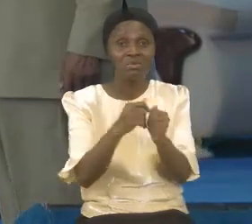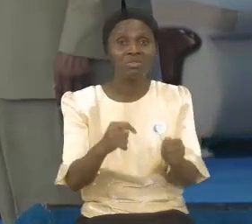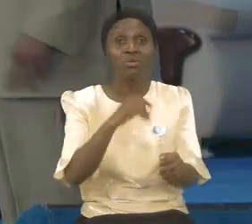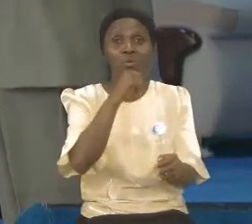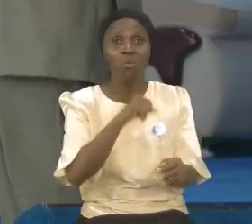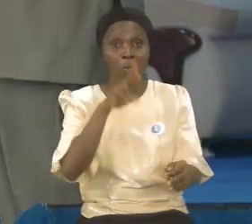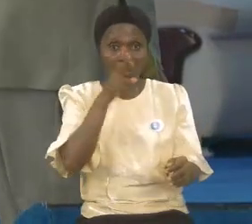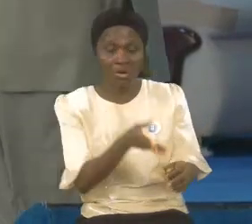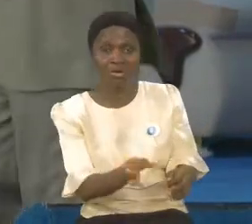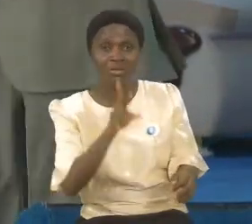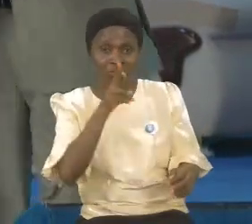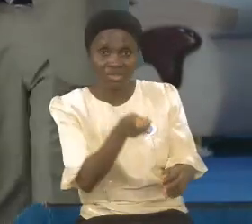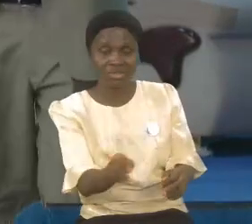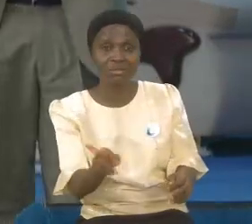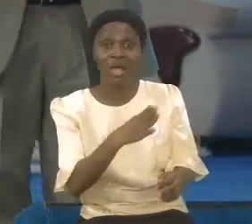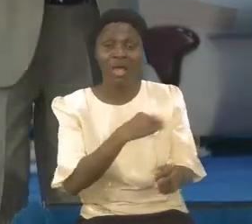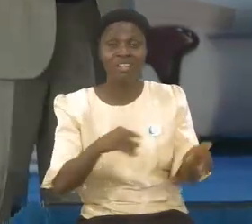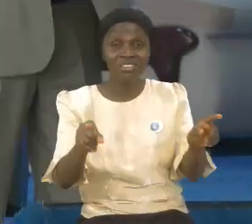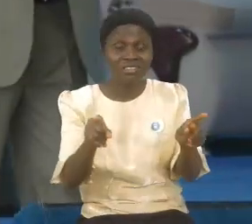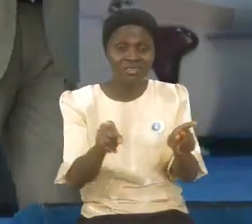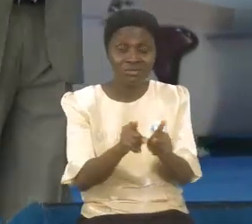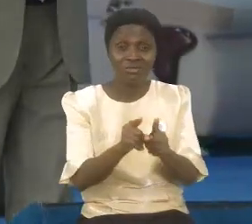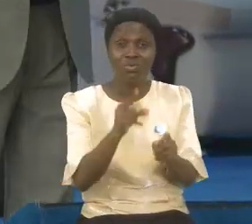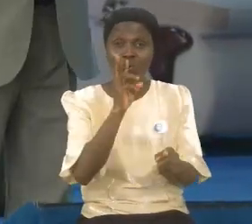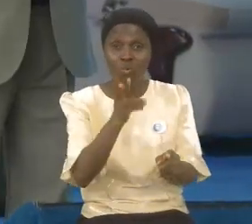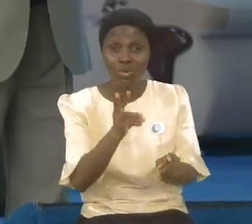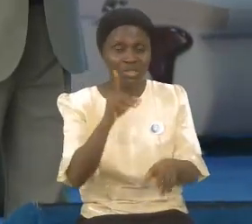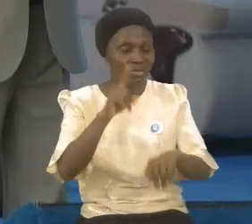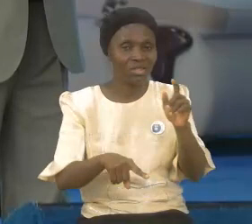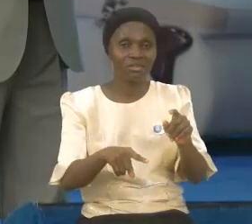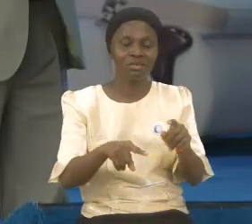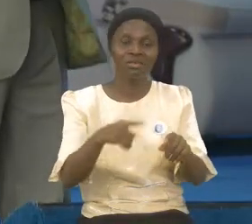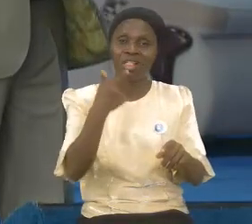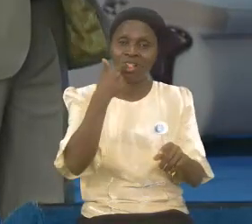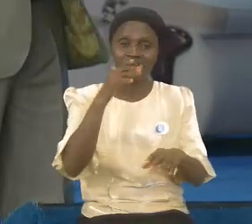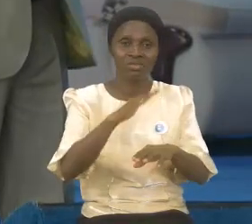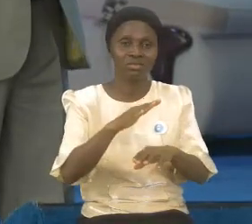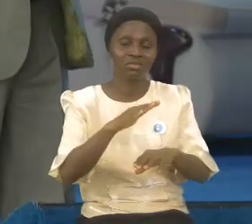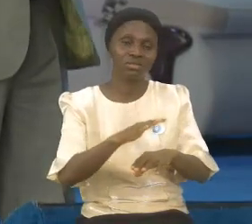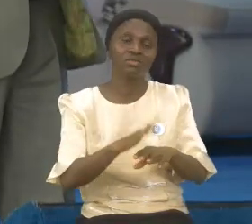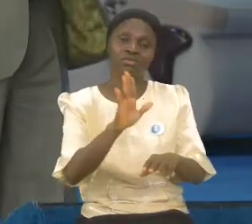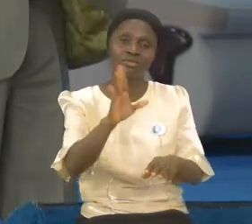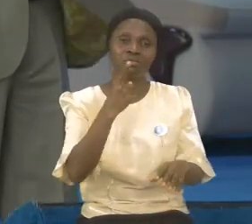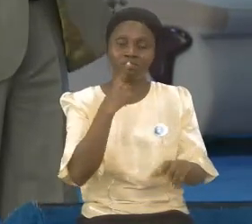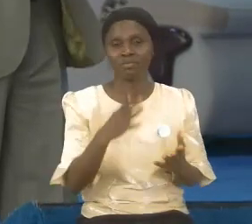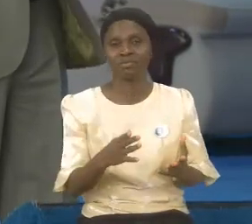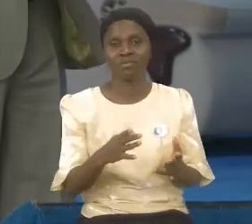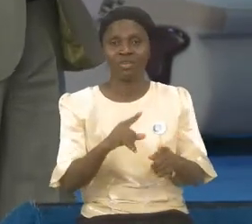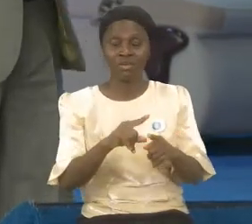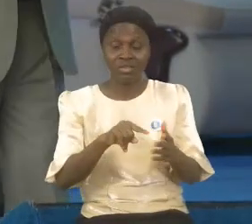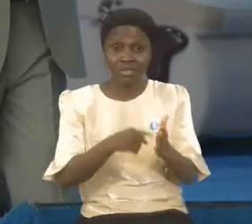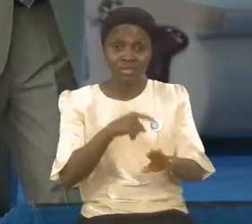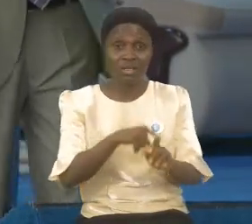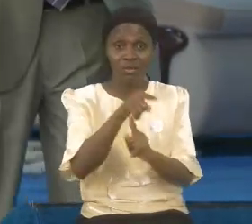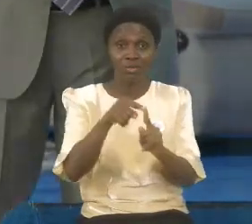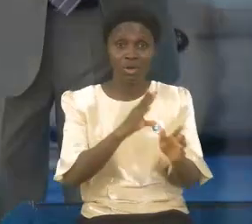of water you will not get to cool your tongue. But the wisest thing you can do is that at this time, when Christ is coming and Christ